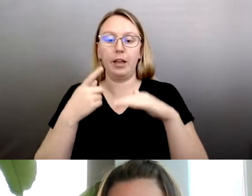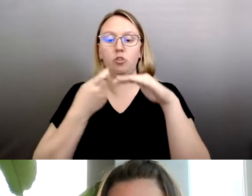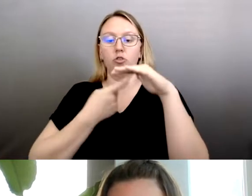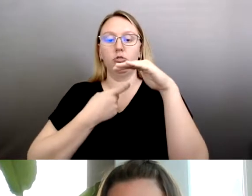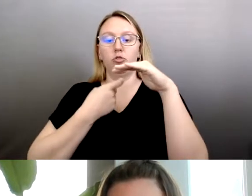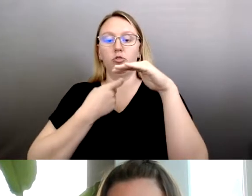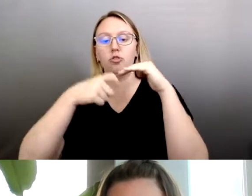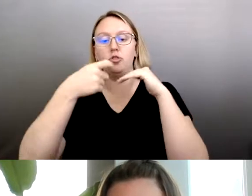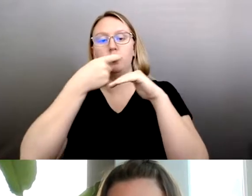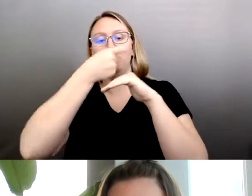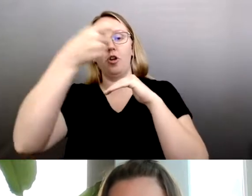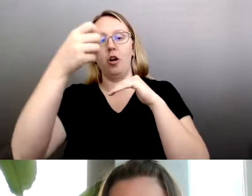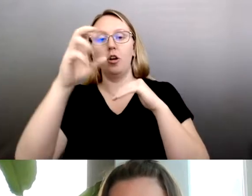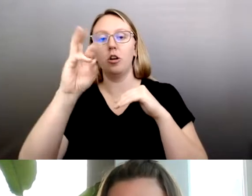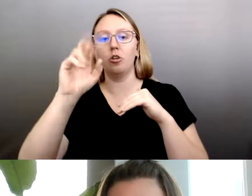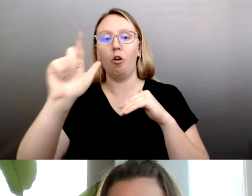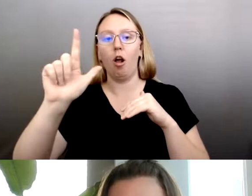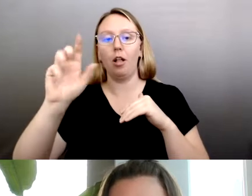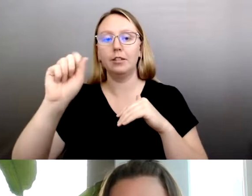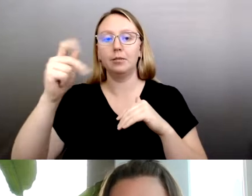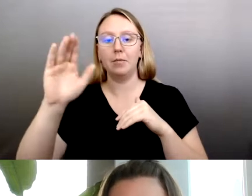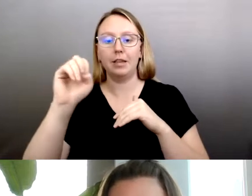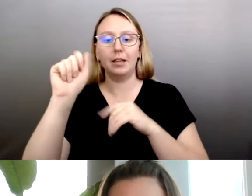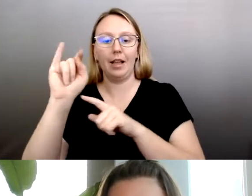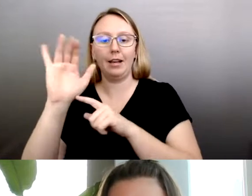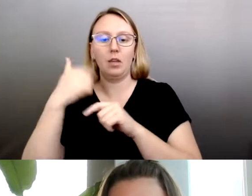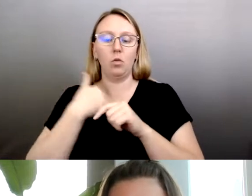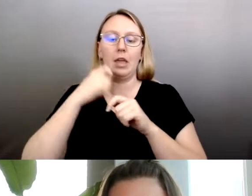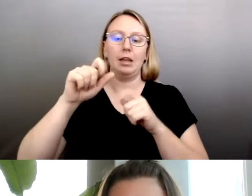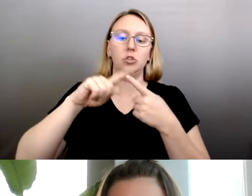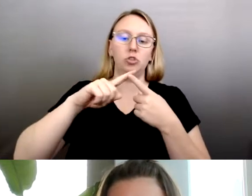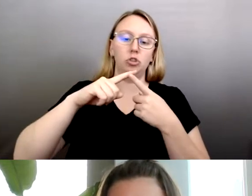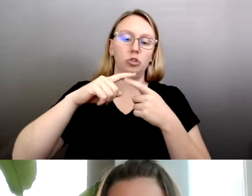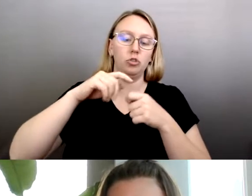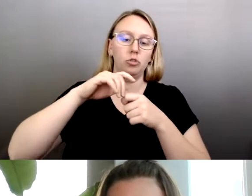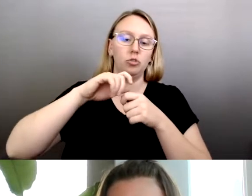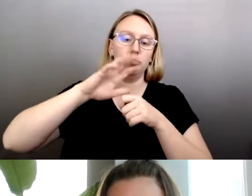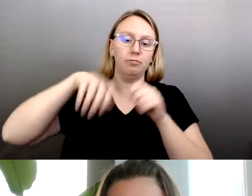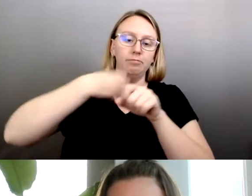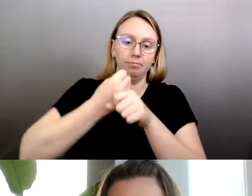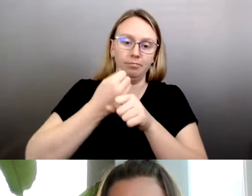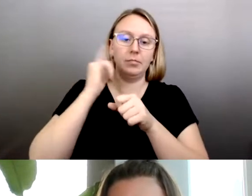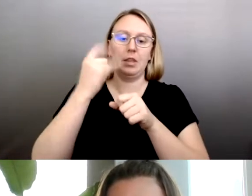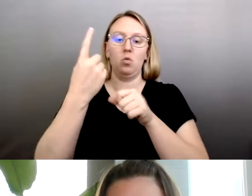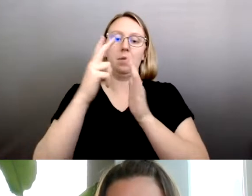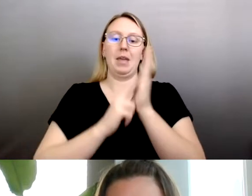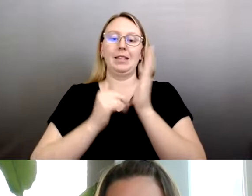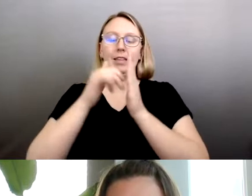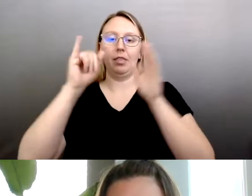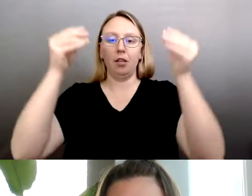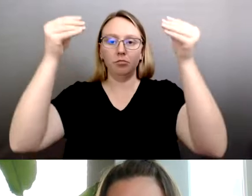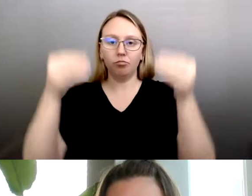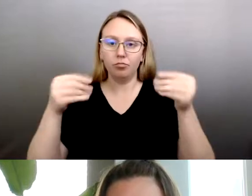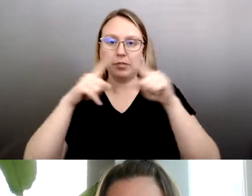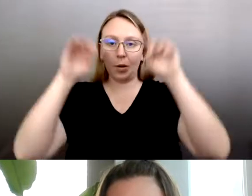we've had to crawl into once to like reinforce the Henry Darger's painting or drawing that's hanging from the ceiling. So we do have those,